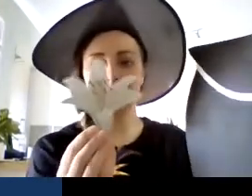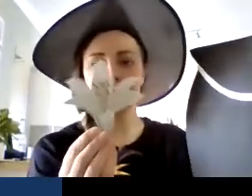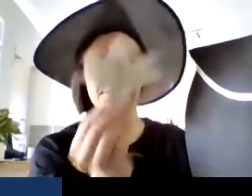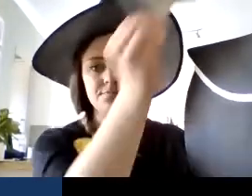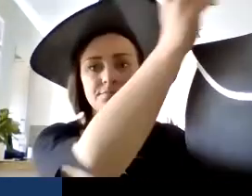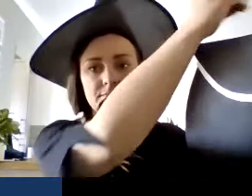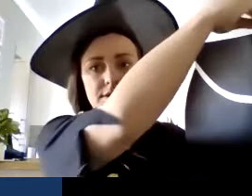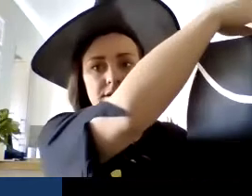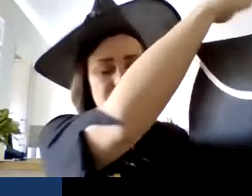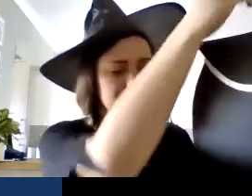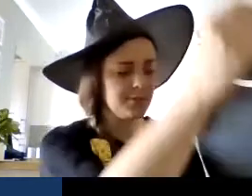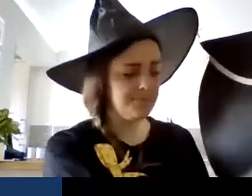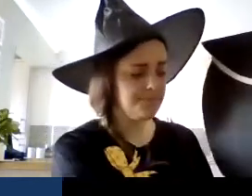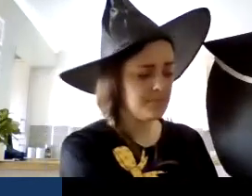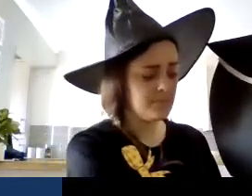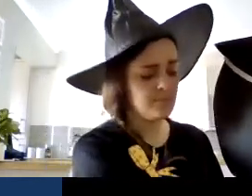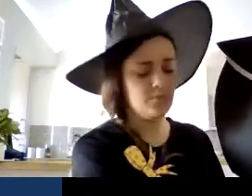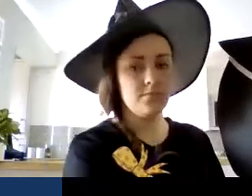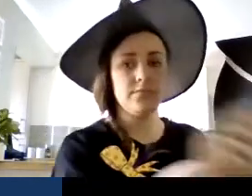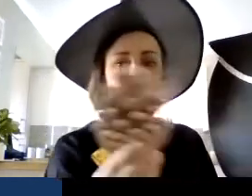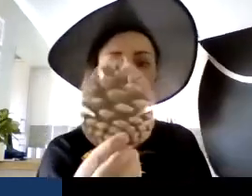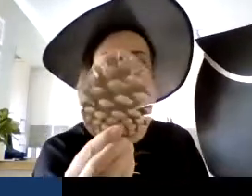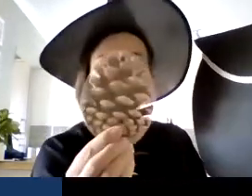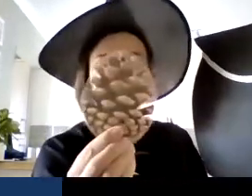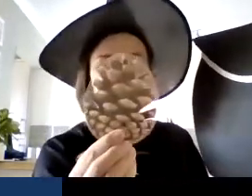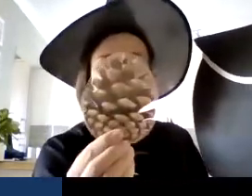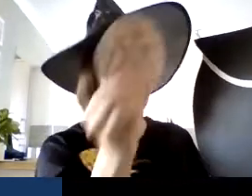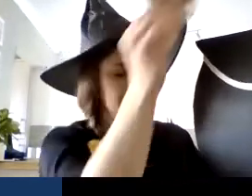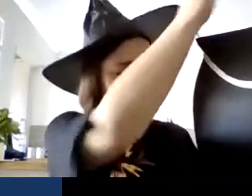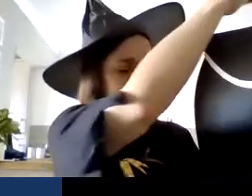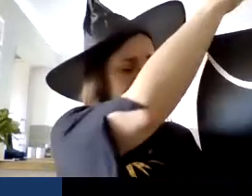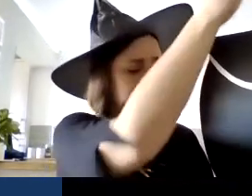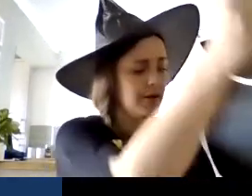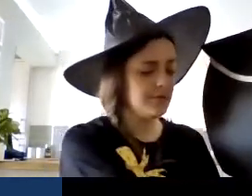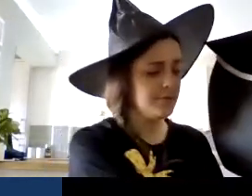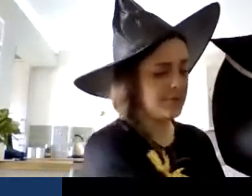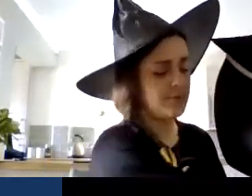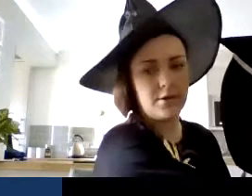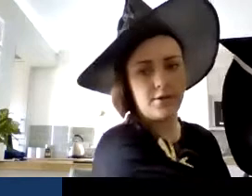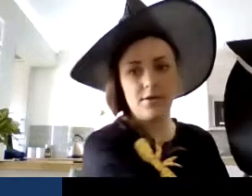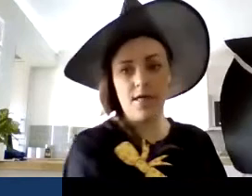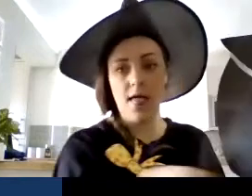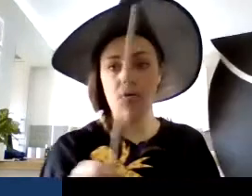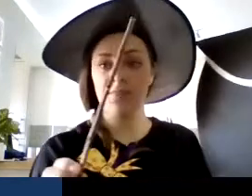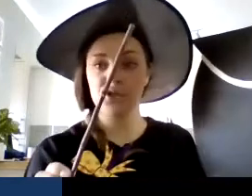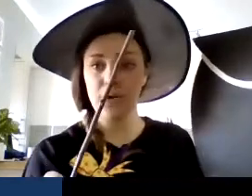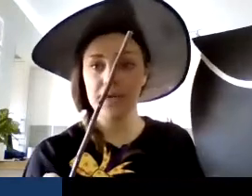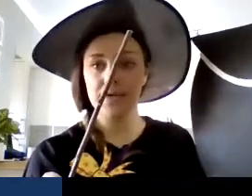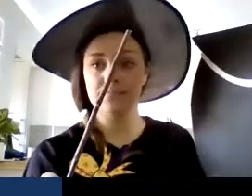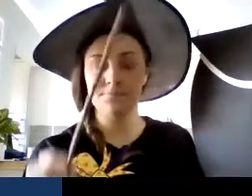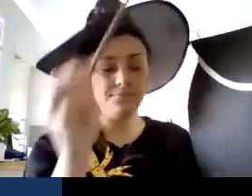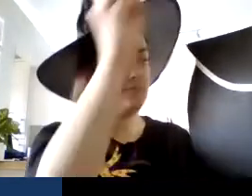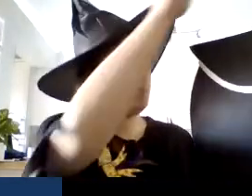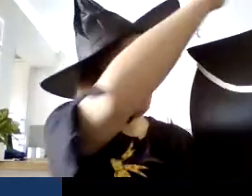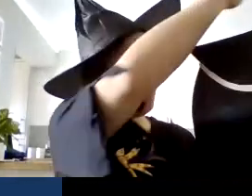There's the lily, in it goes. The pine cone, in it goes. The